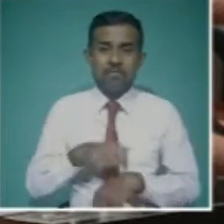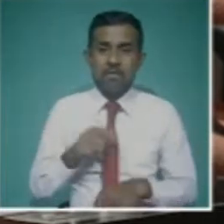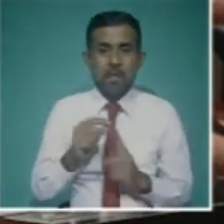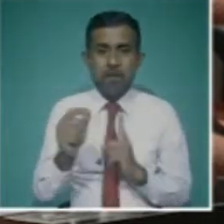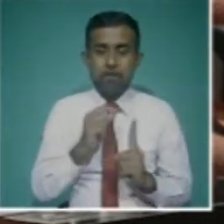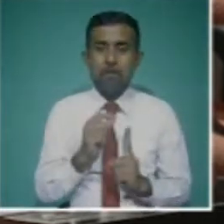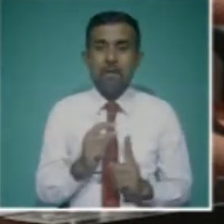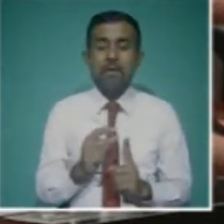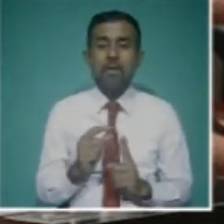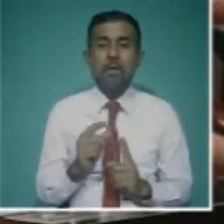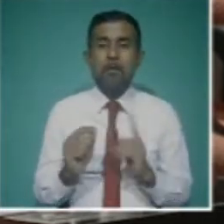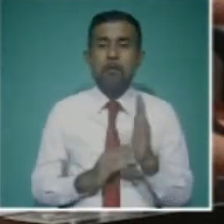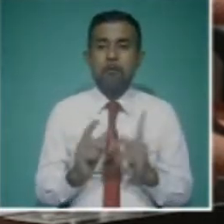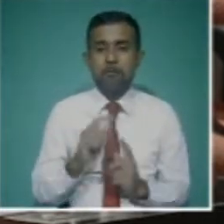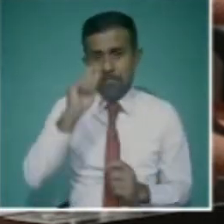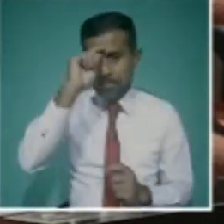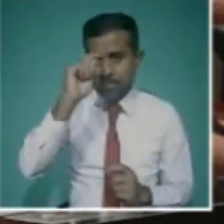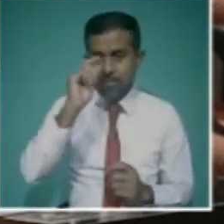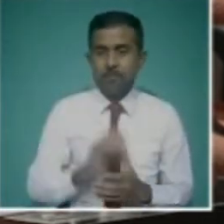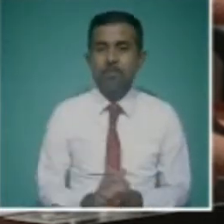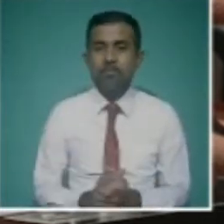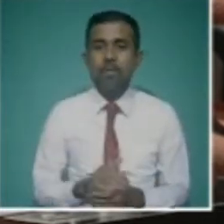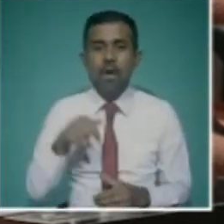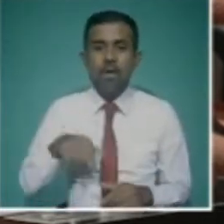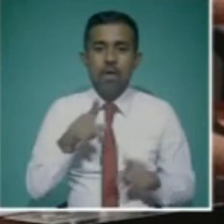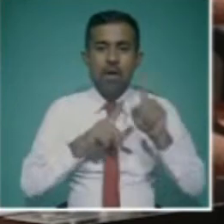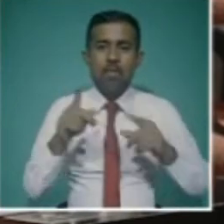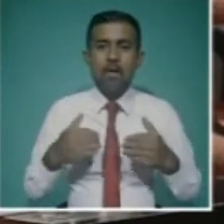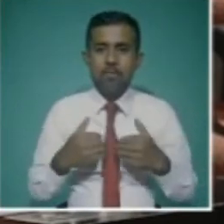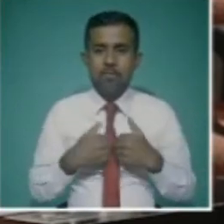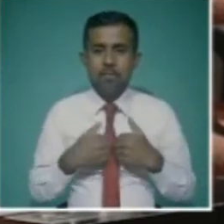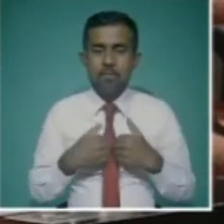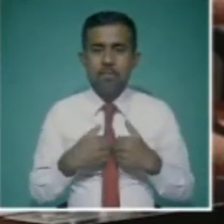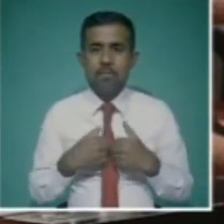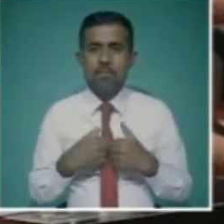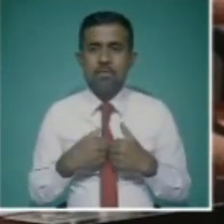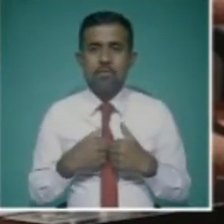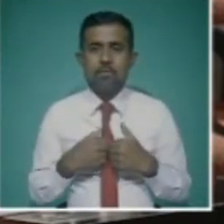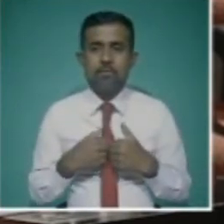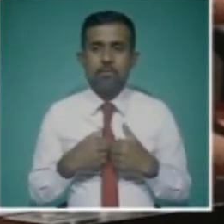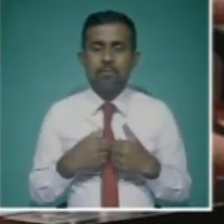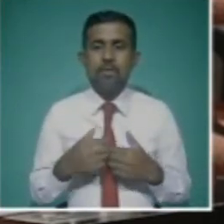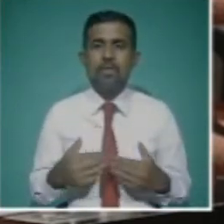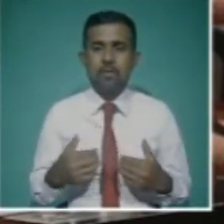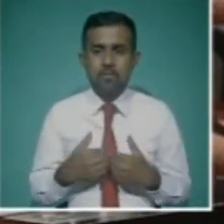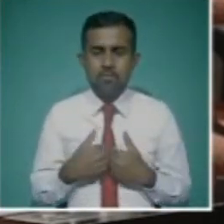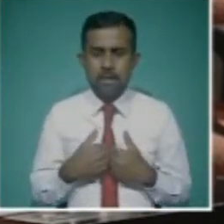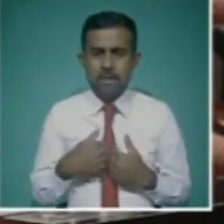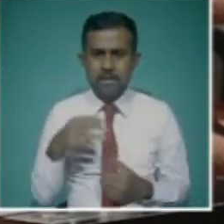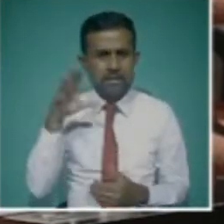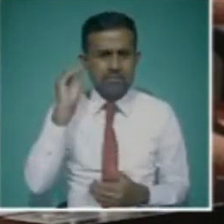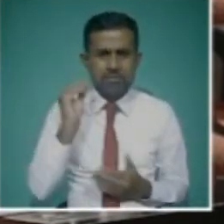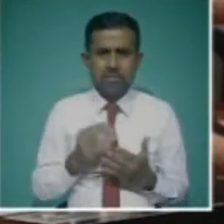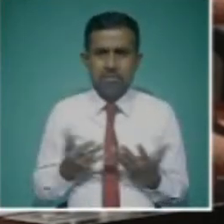Member, when I chose to speak today, I actually didn't realize that